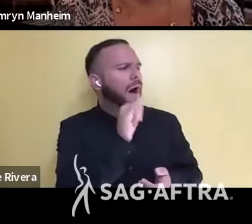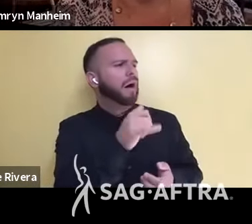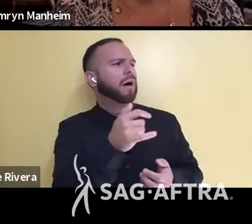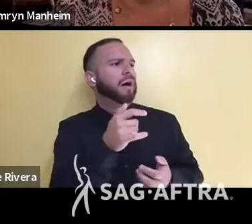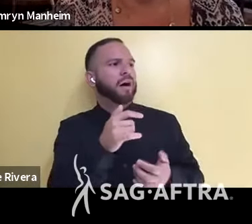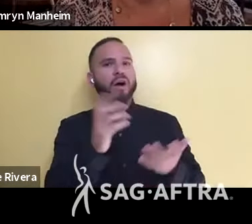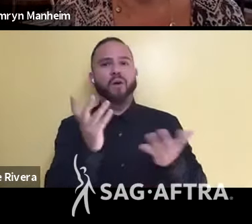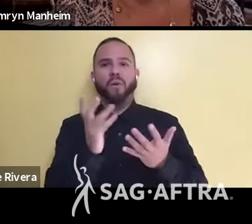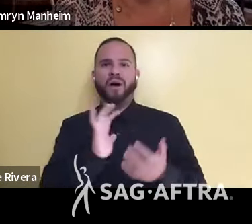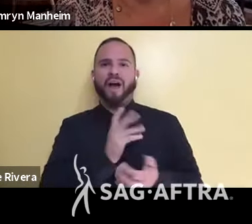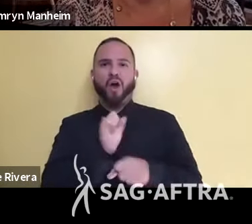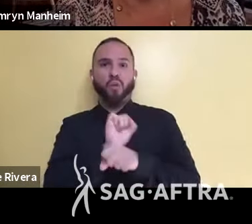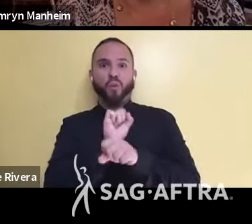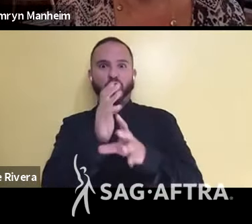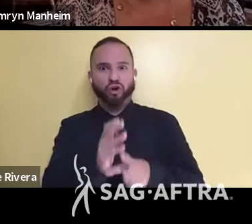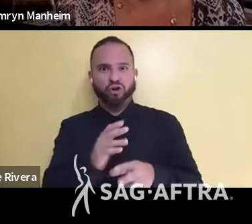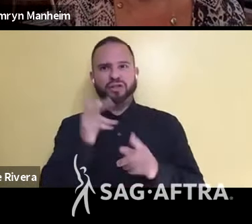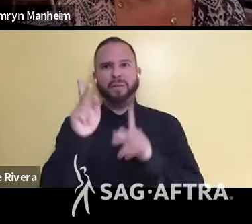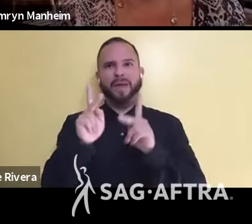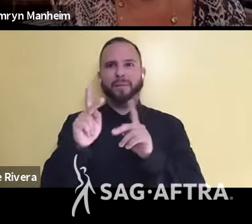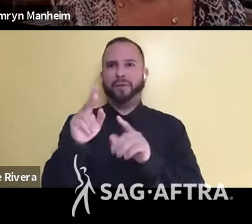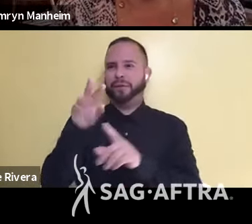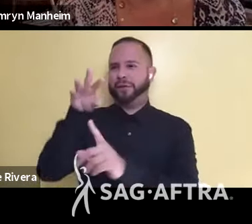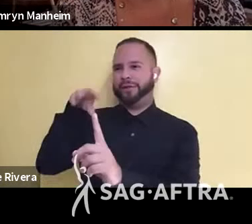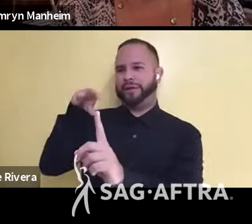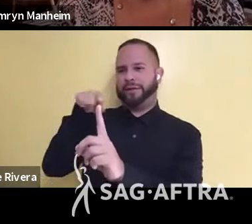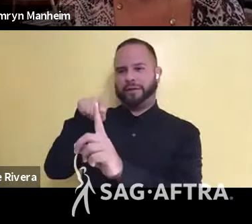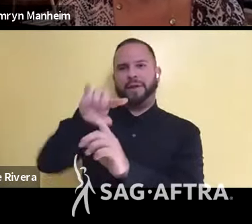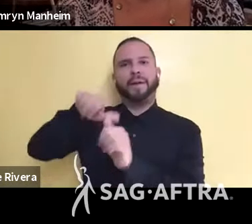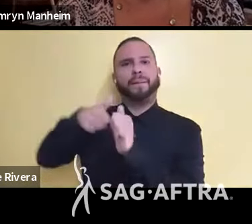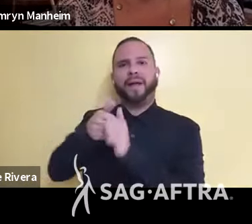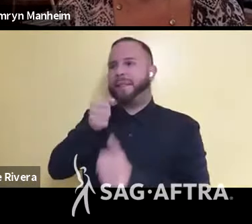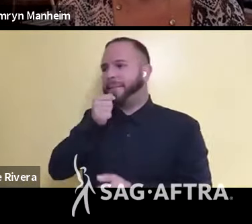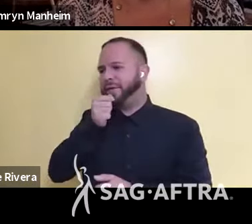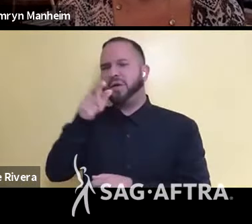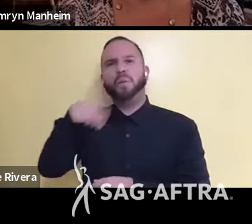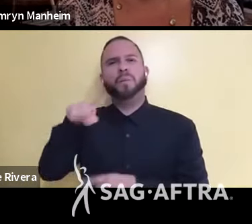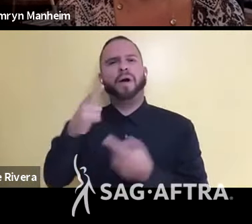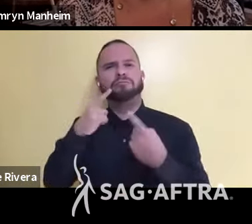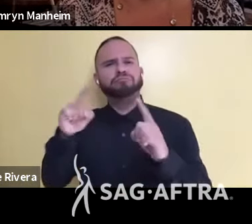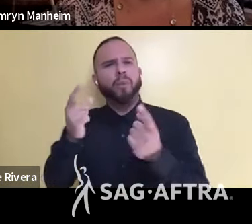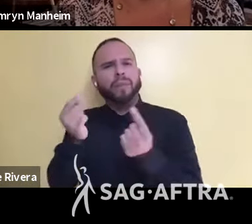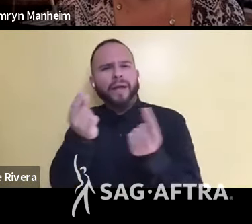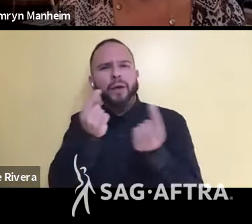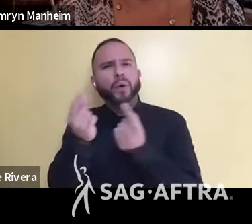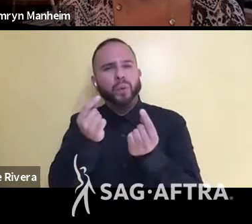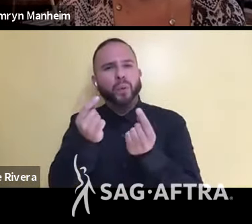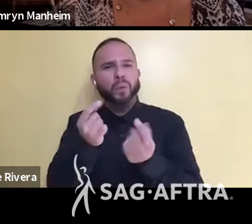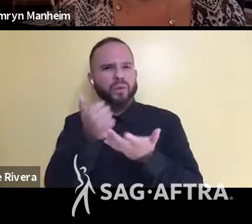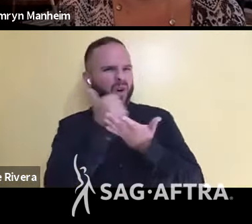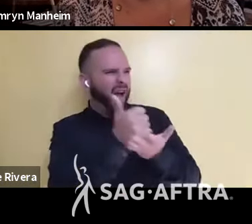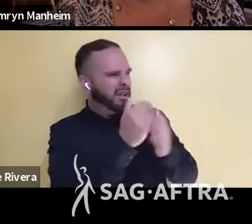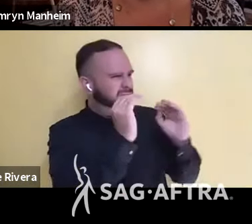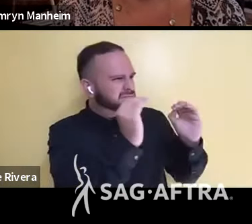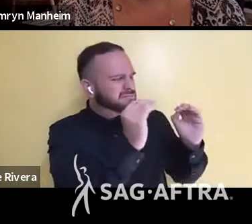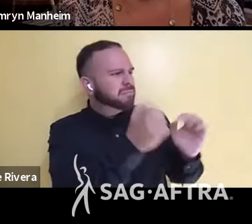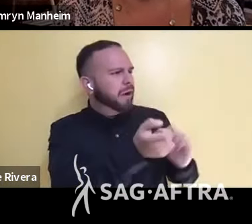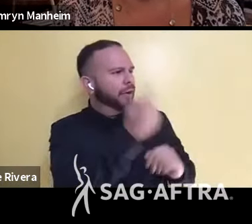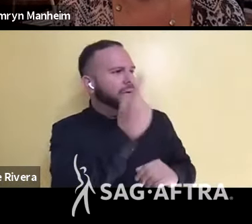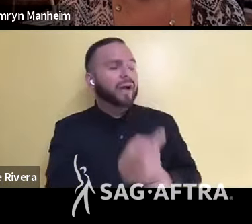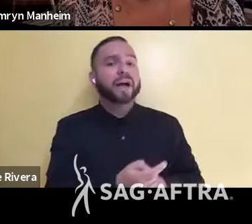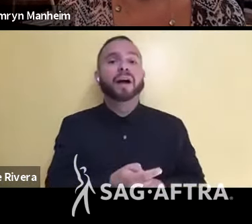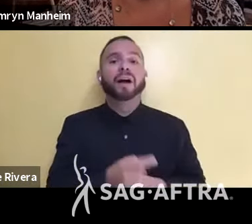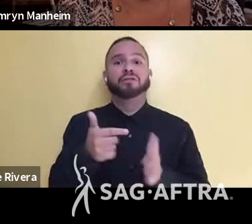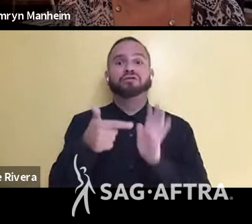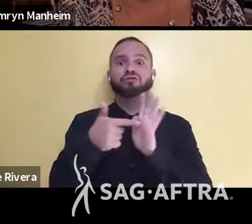all workers in front of the camera and behind the microphone. Not just our importance in the US economy and our contributions to